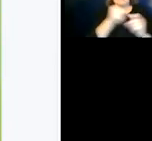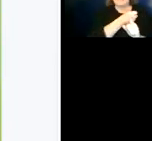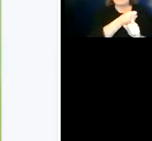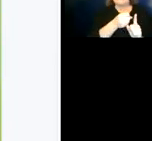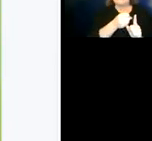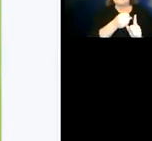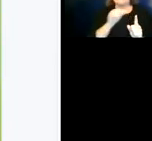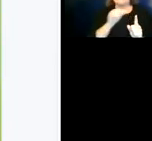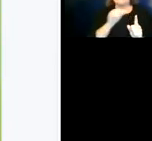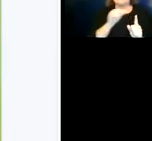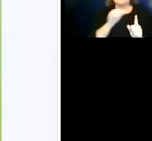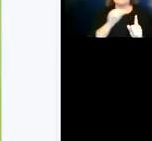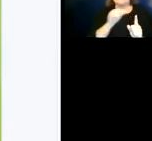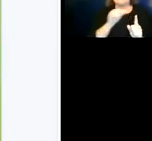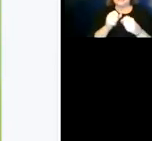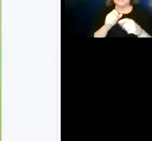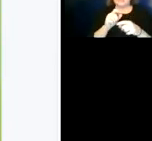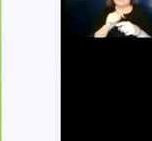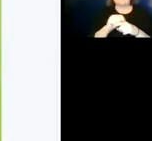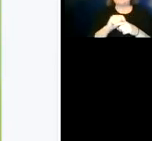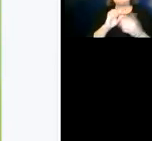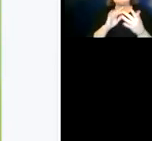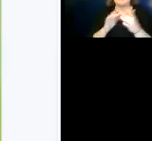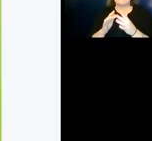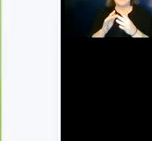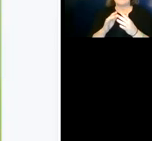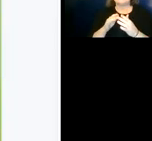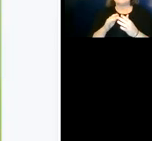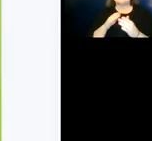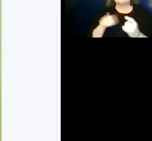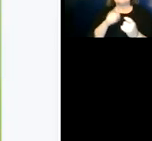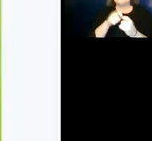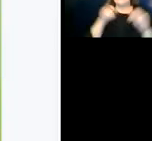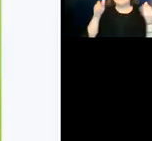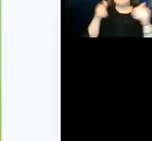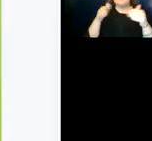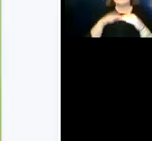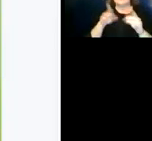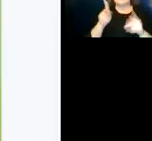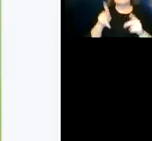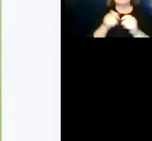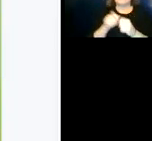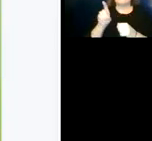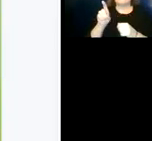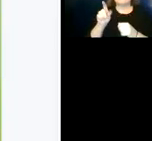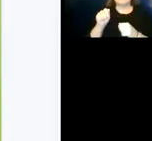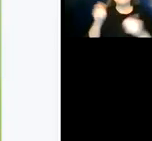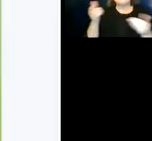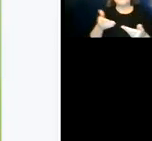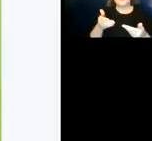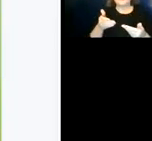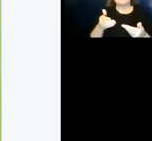for people with disabilities. Welcome. Just some housekeeping notes before we get started. All attendees are